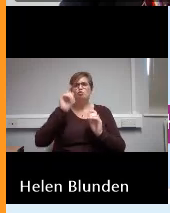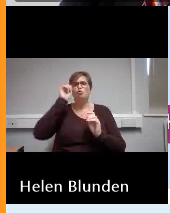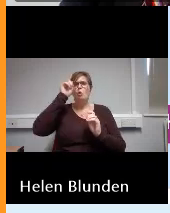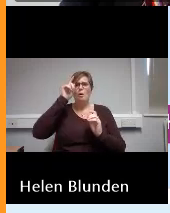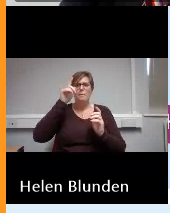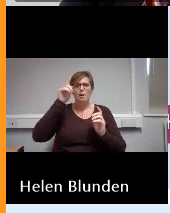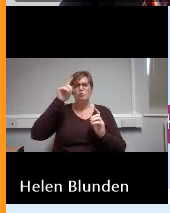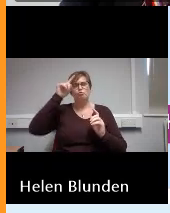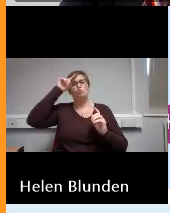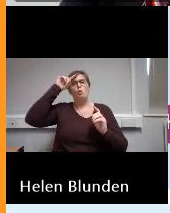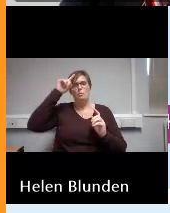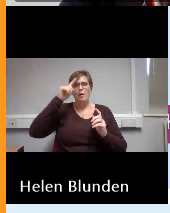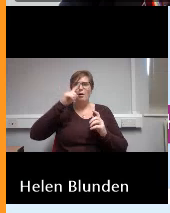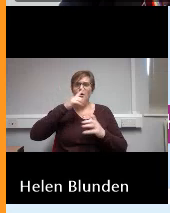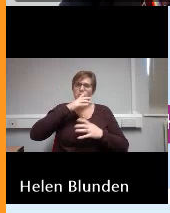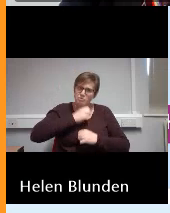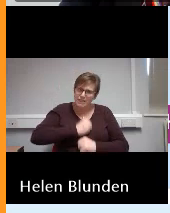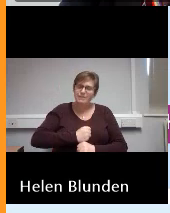Bereavement.